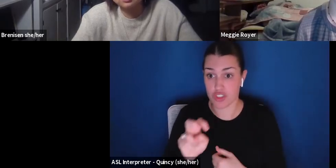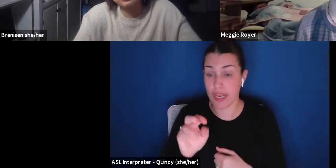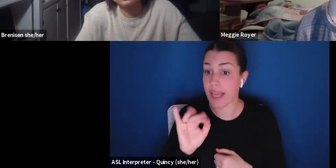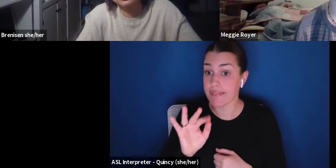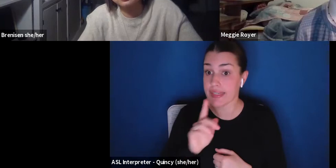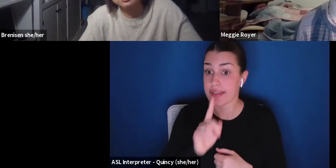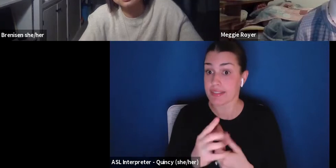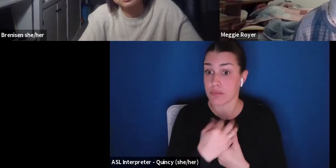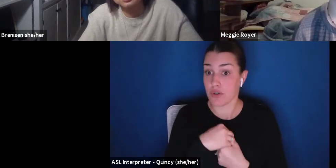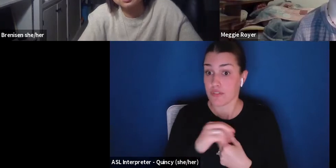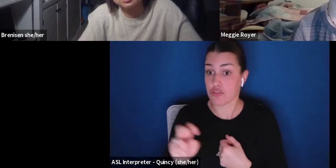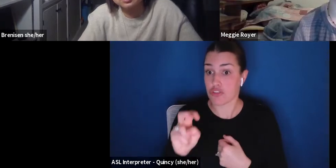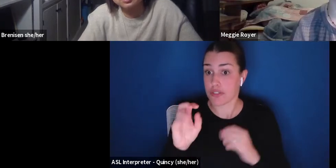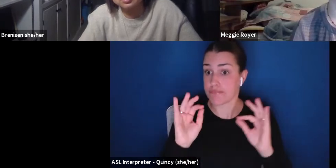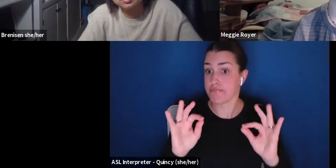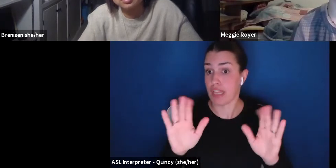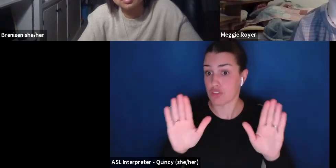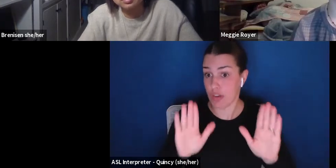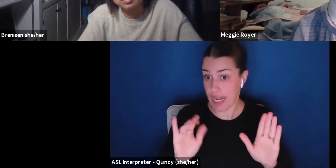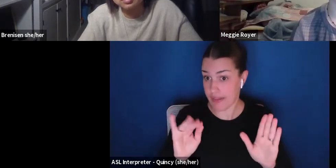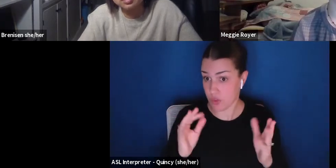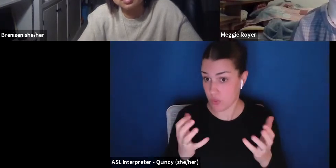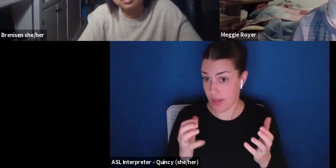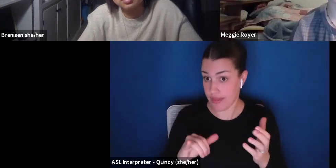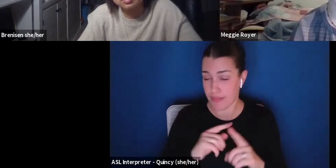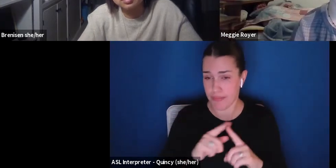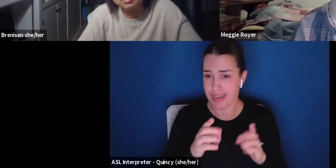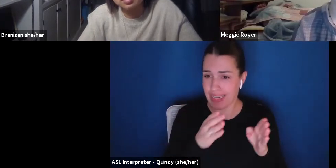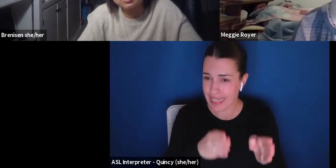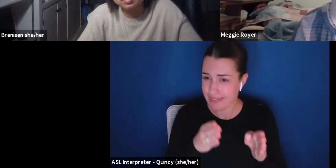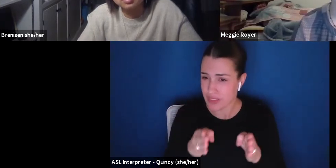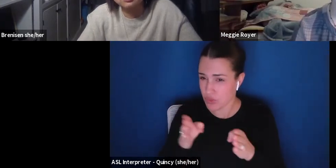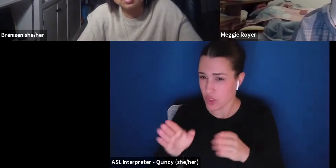want that, that's great. But it's ultimately the individual